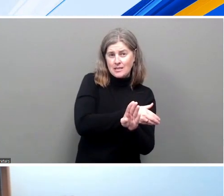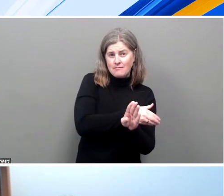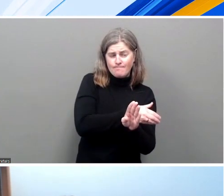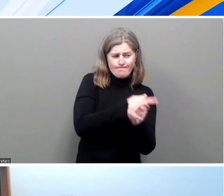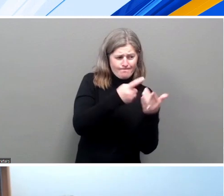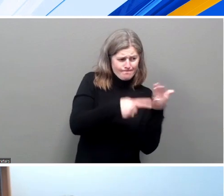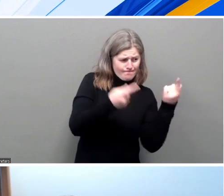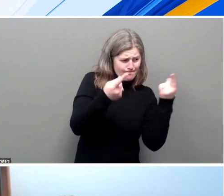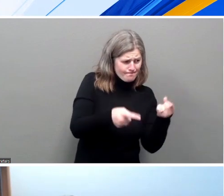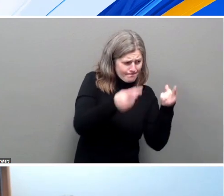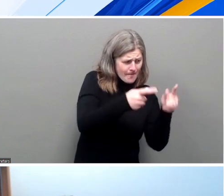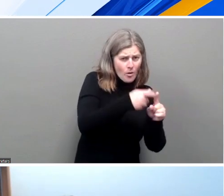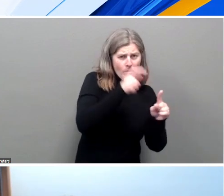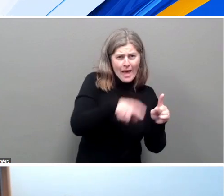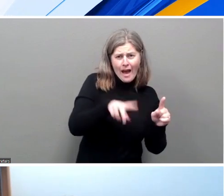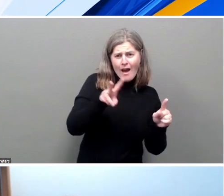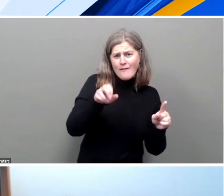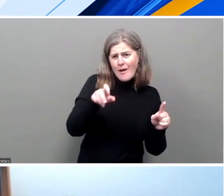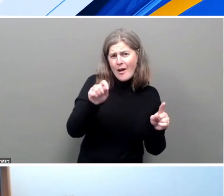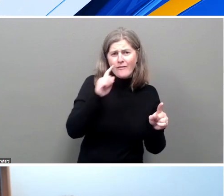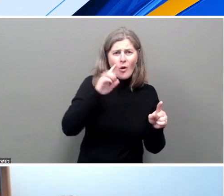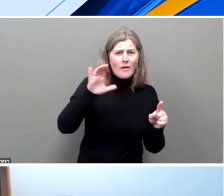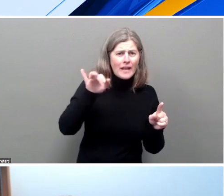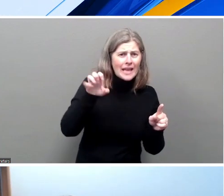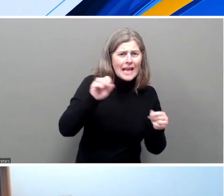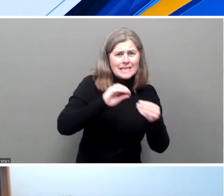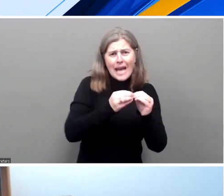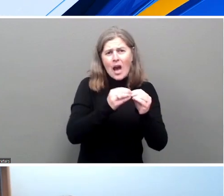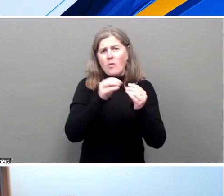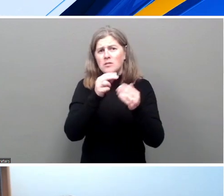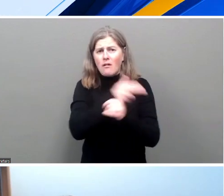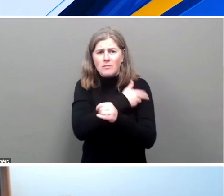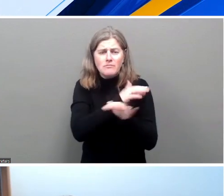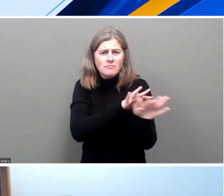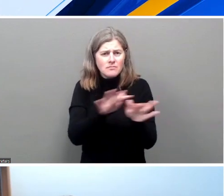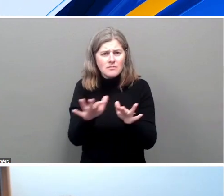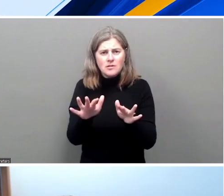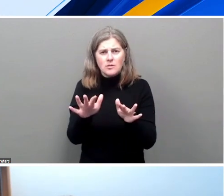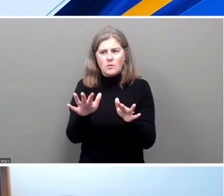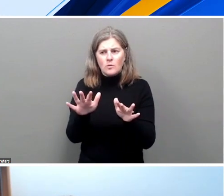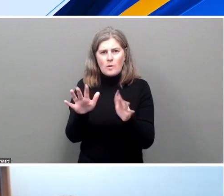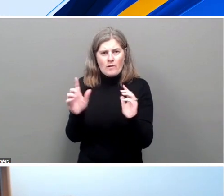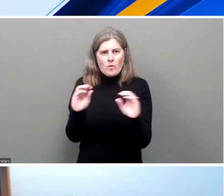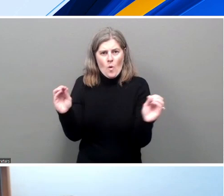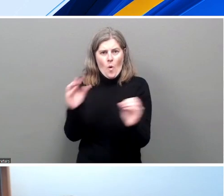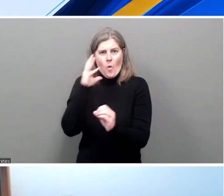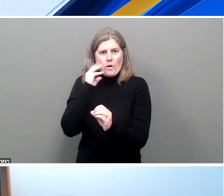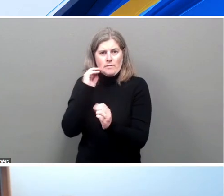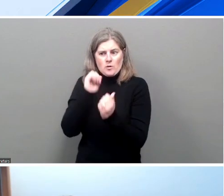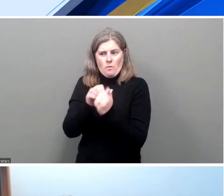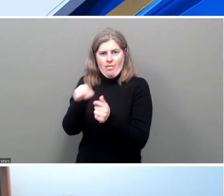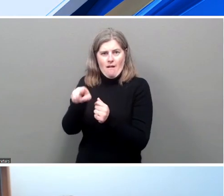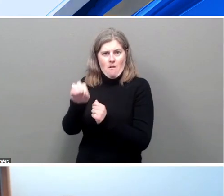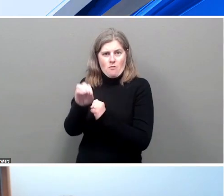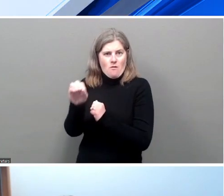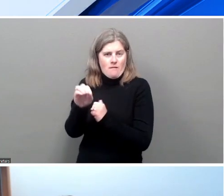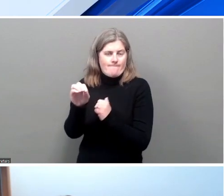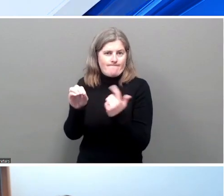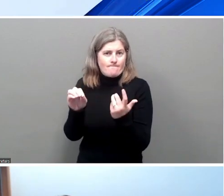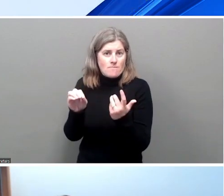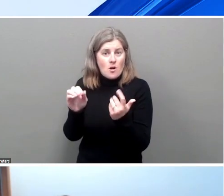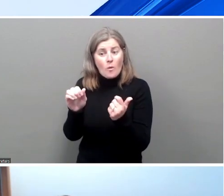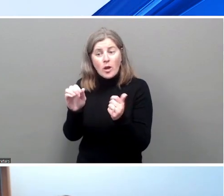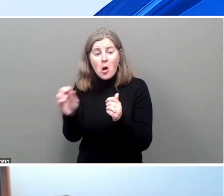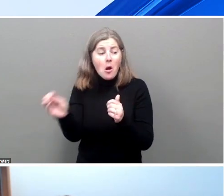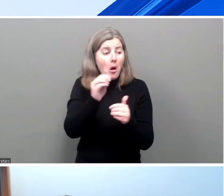performance of the variant, if you will, or the case counts or hospitalizations. And we don't have any experience with Omicron. We could go into the model and